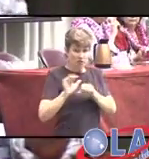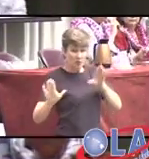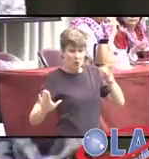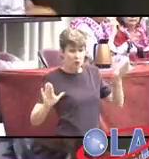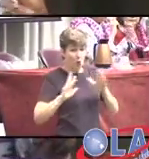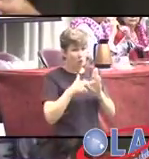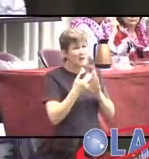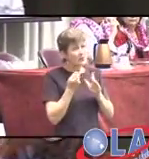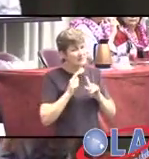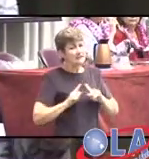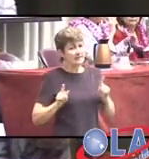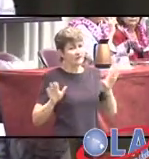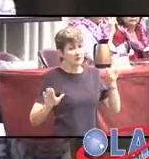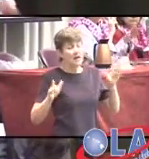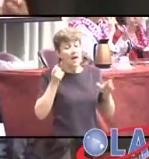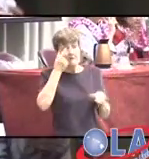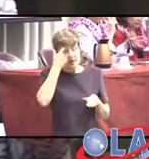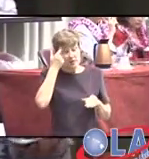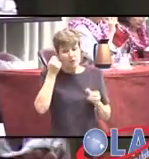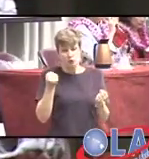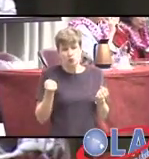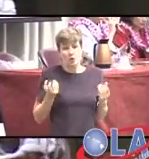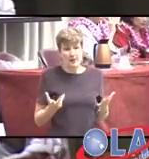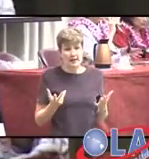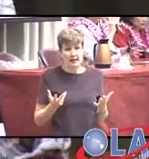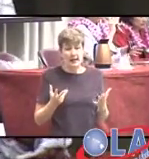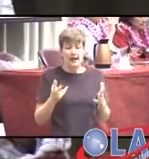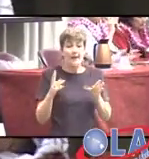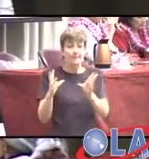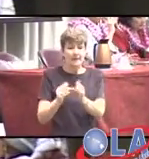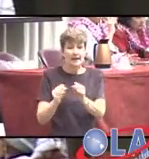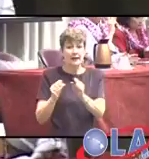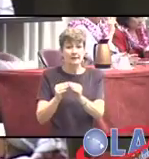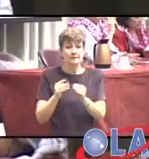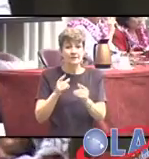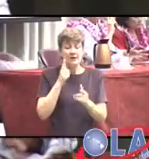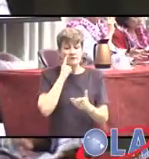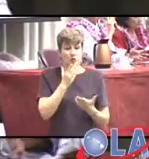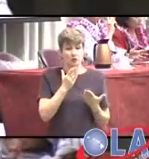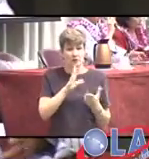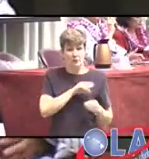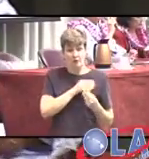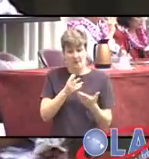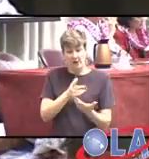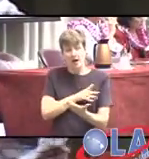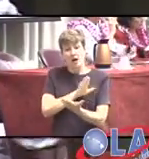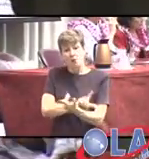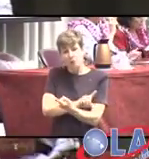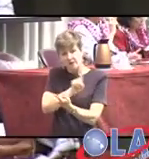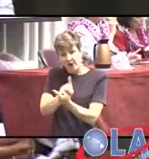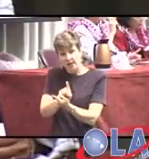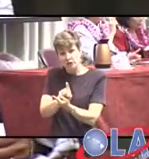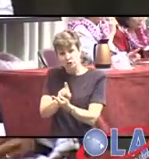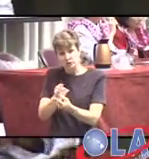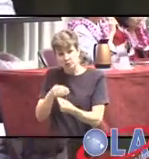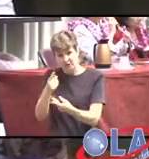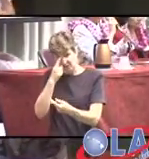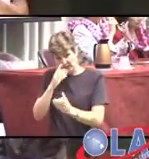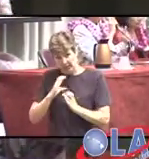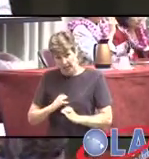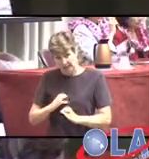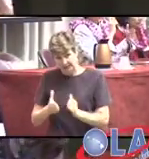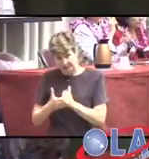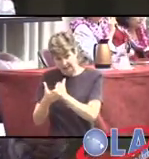roles. And also because there are so many meetings by service providers in providing services to the clients, there